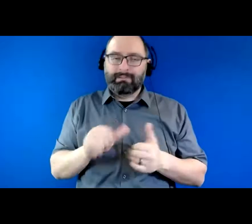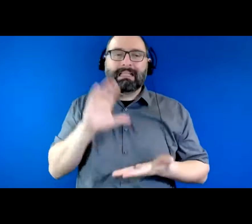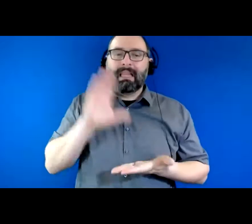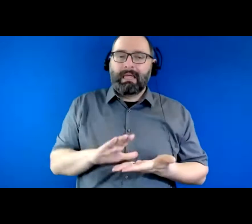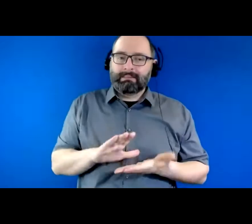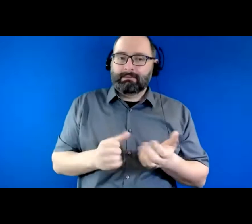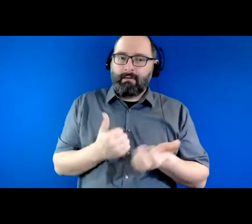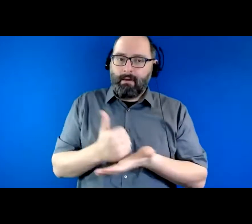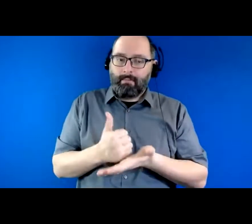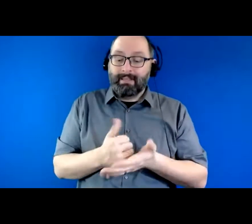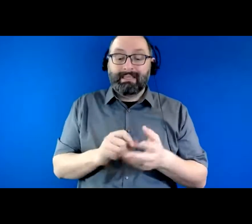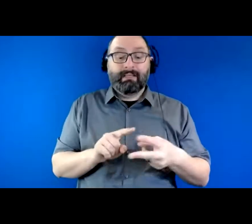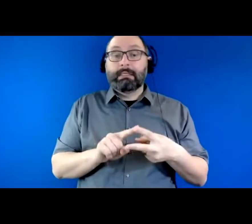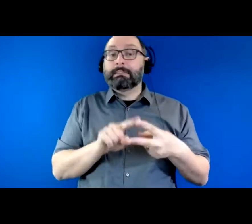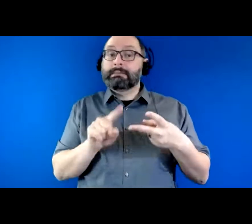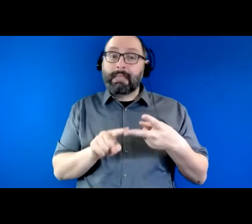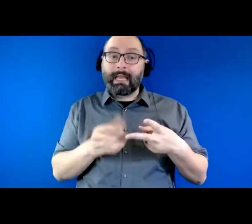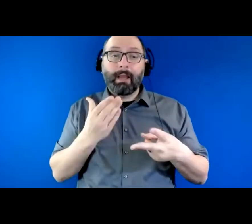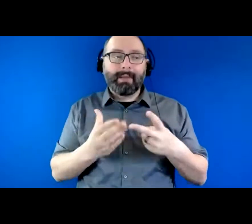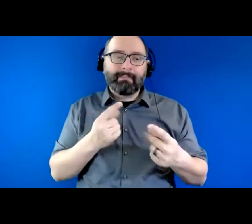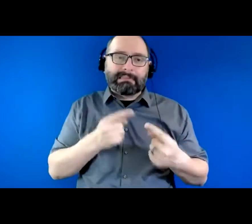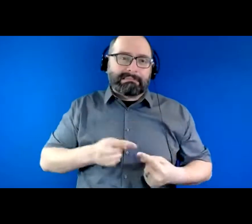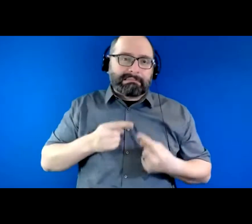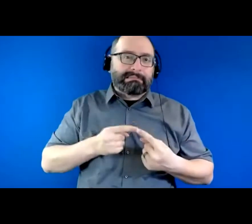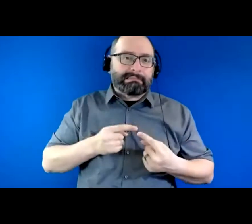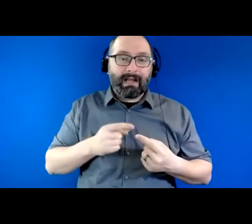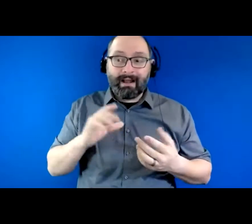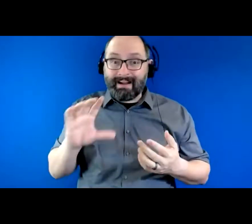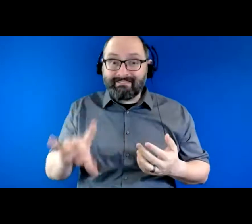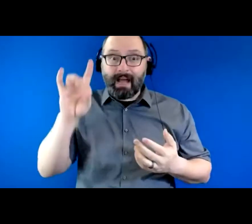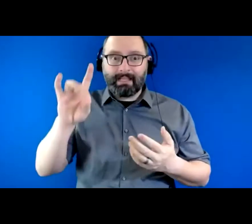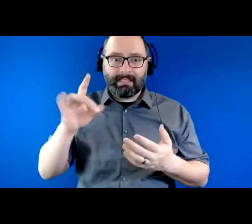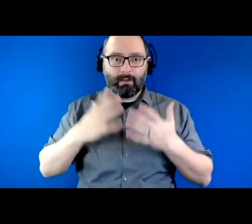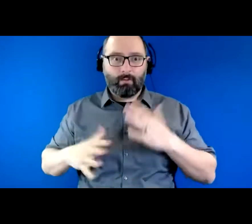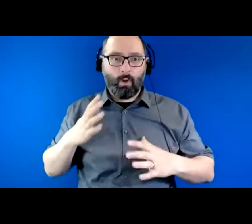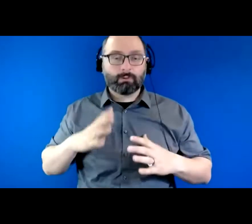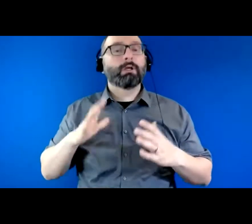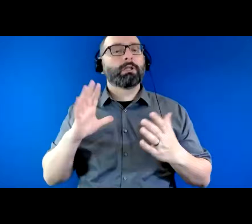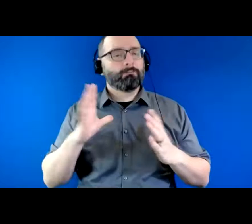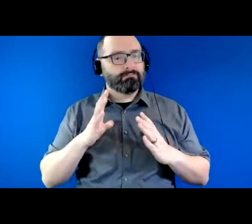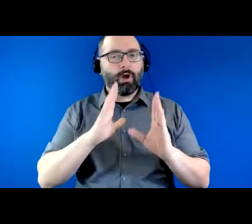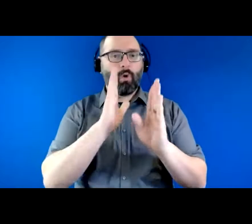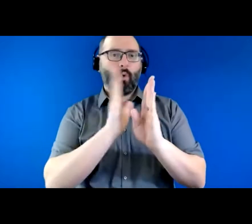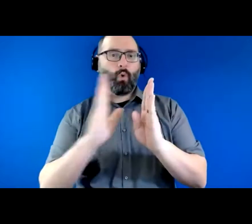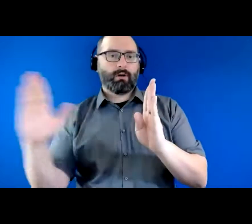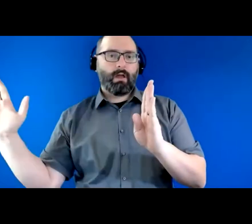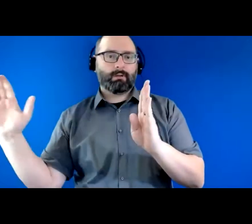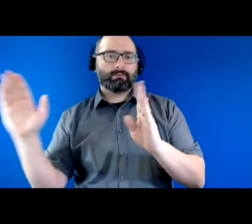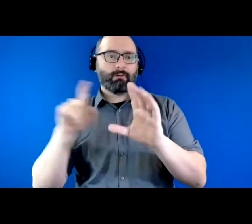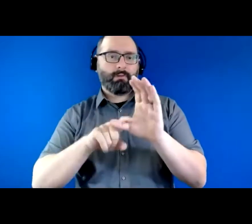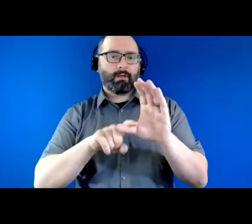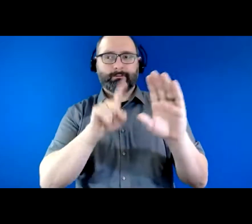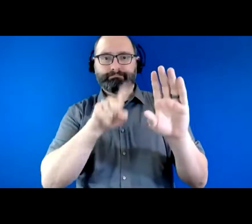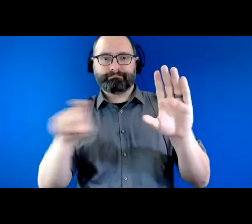help. Then the second one, maybe they're having some difficulty locating the item. So I'd organize the closet or space kind of based on the